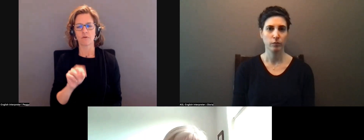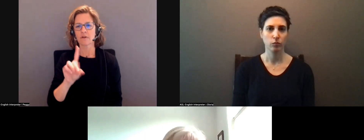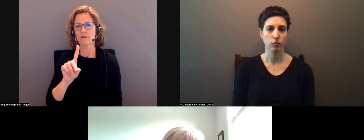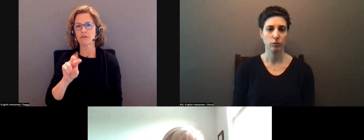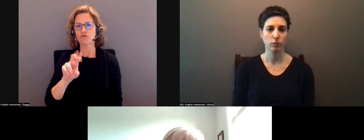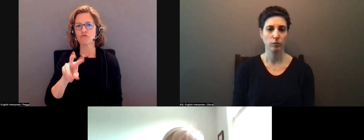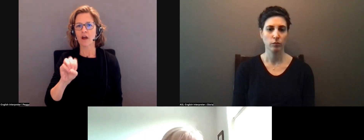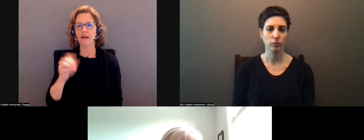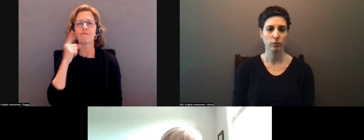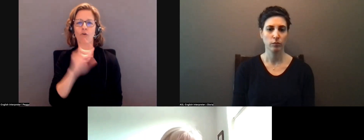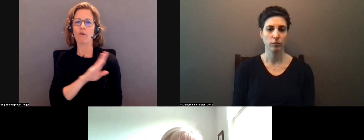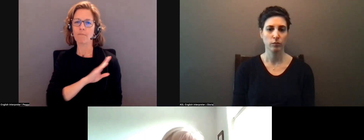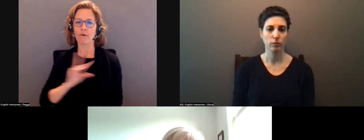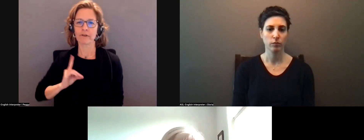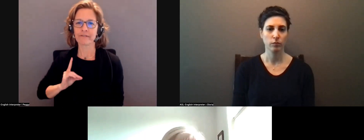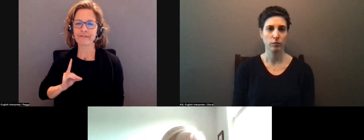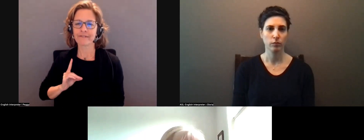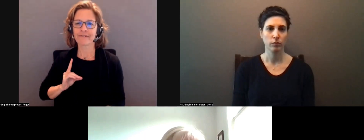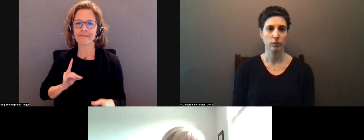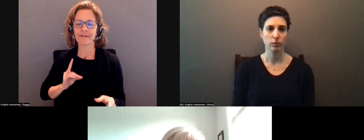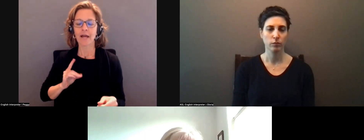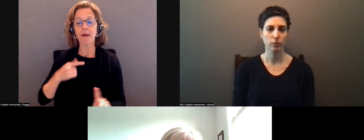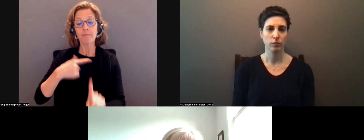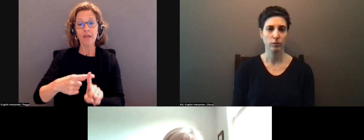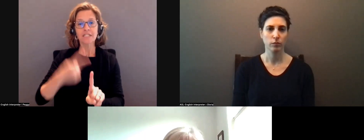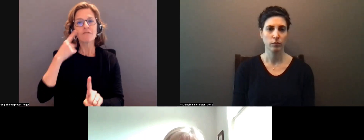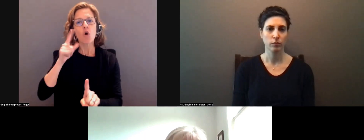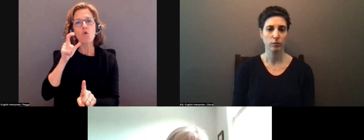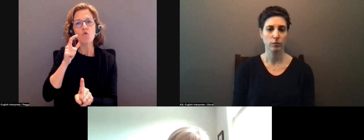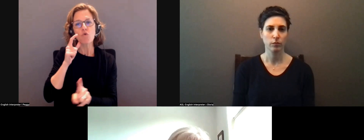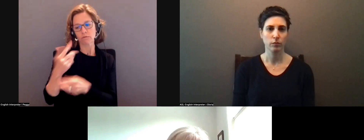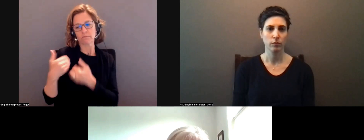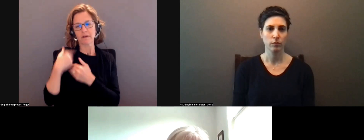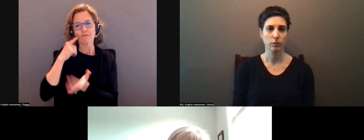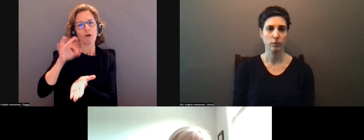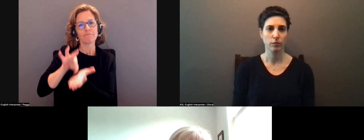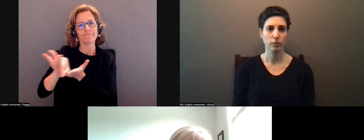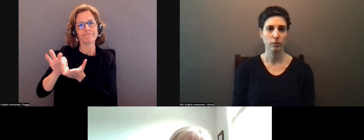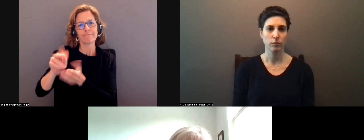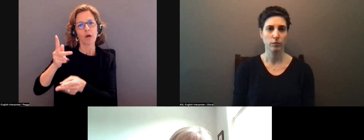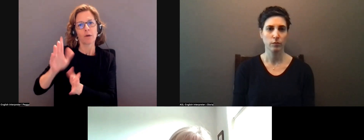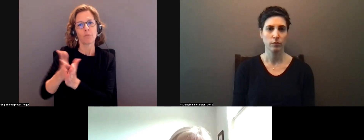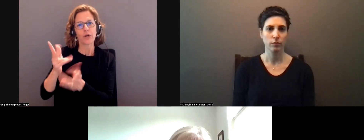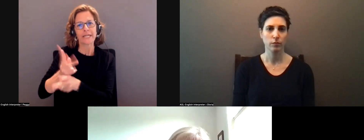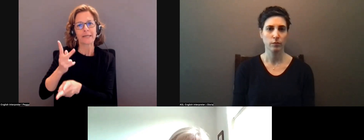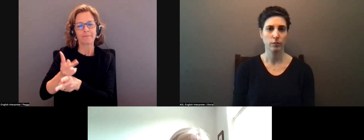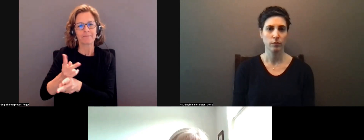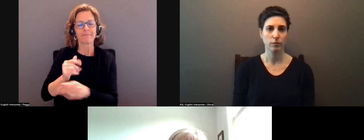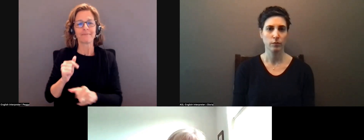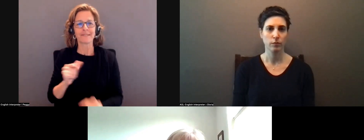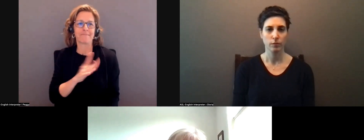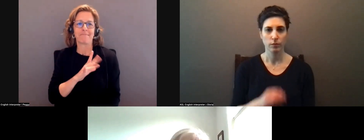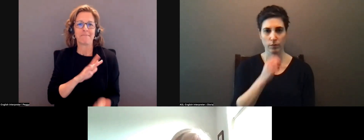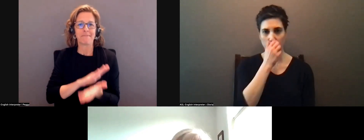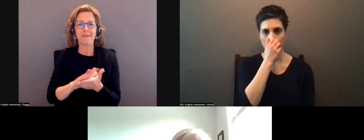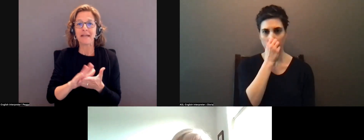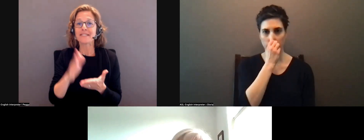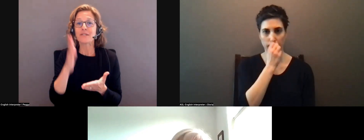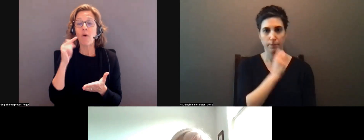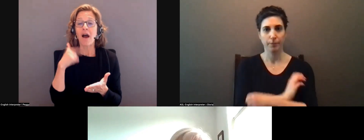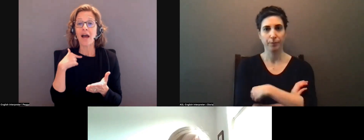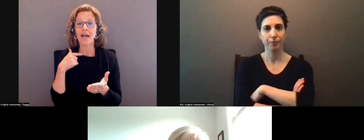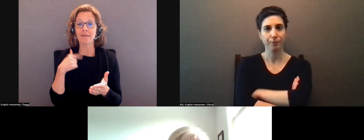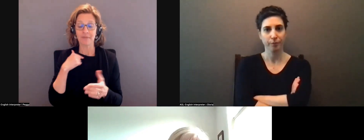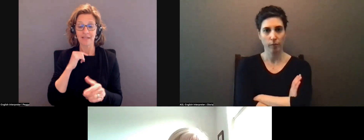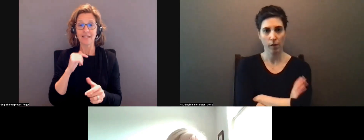board, as well as for my bookkeeper, which means I do a lot less driving around because I don't have to deliver things to